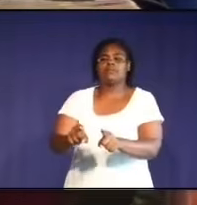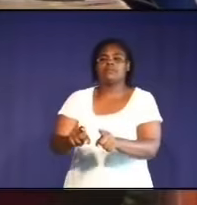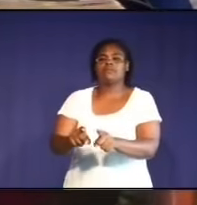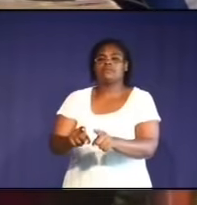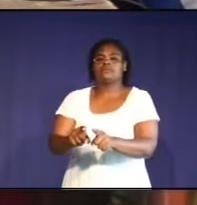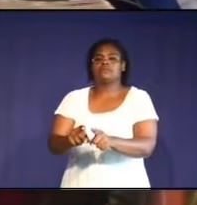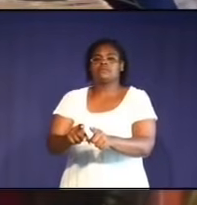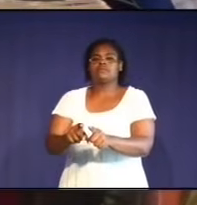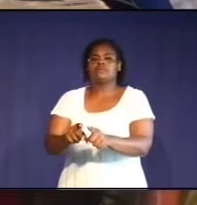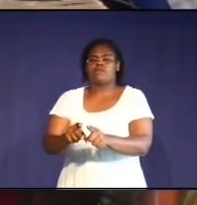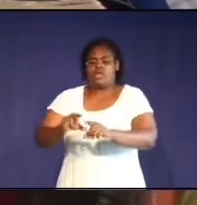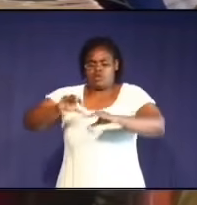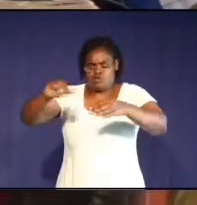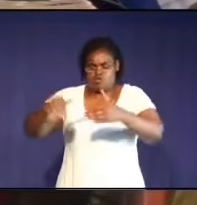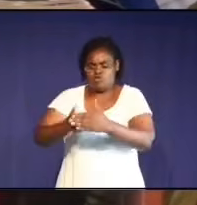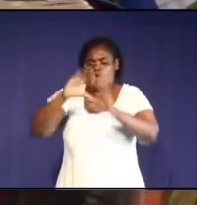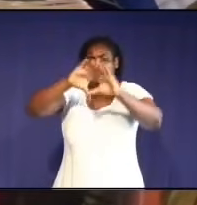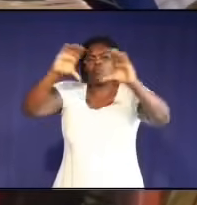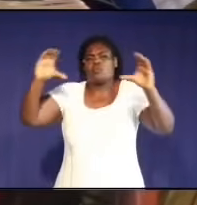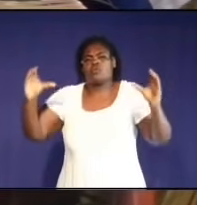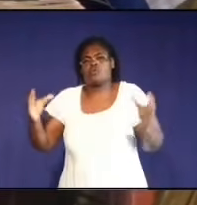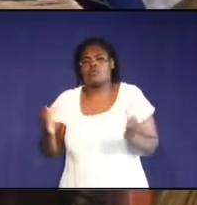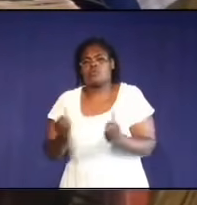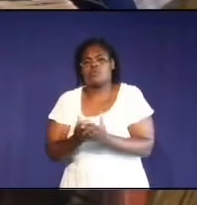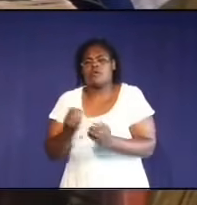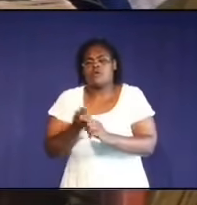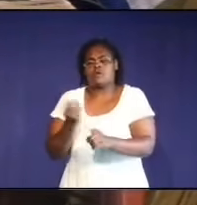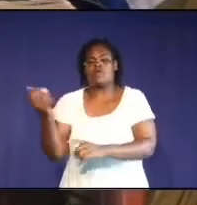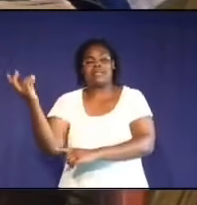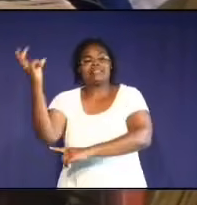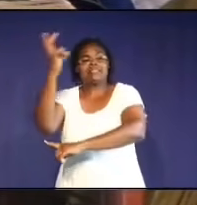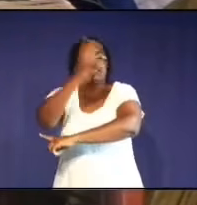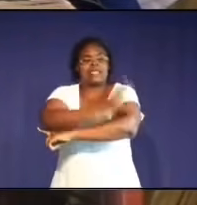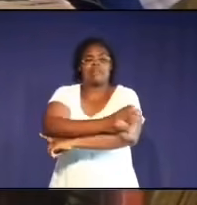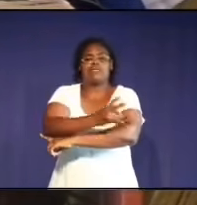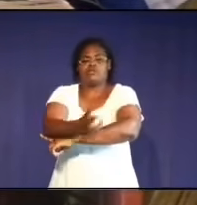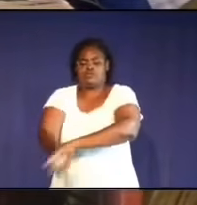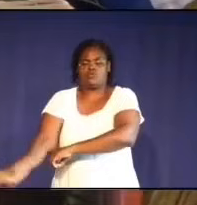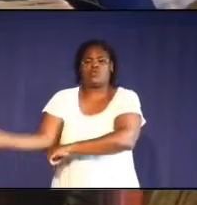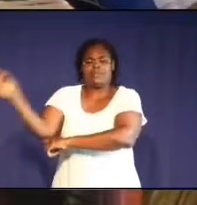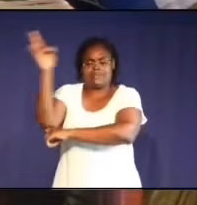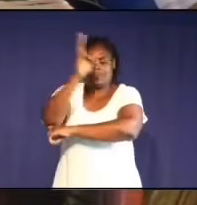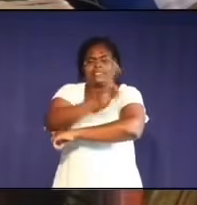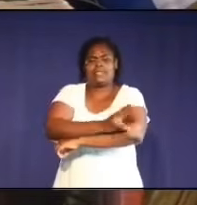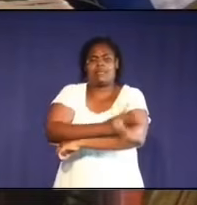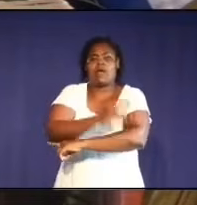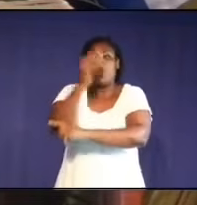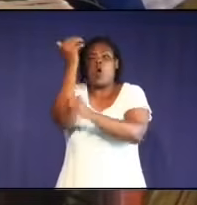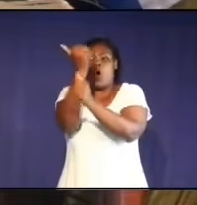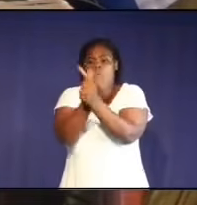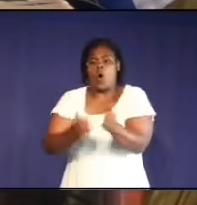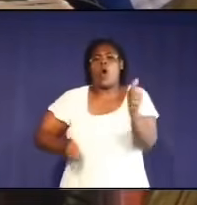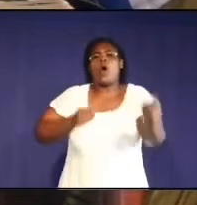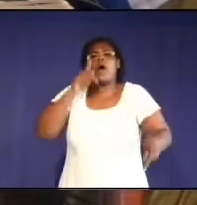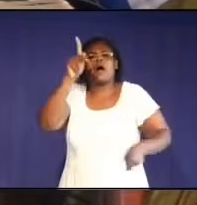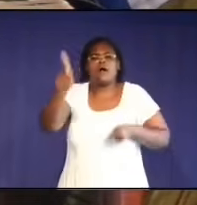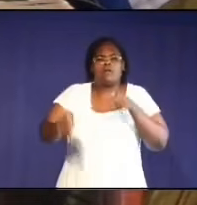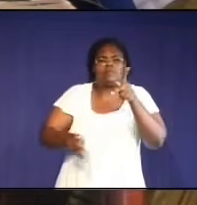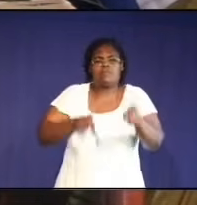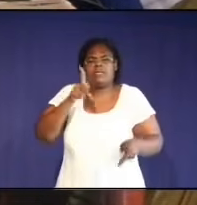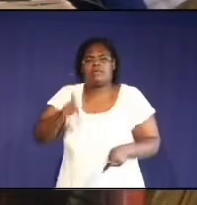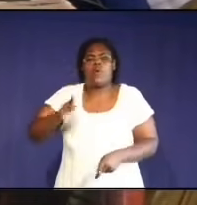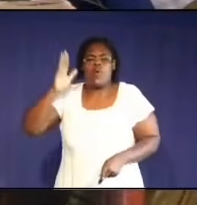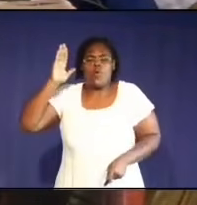In the earth made new, that from one Sabbath to another, all flesh shall come to